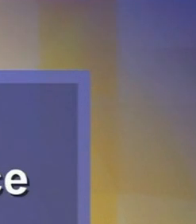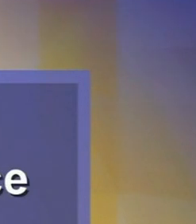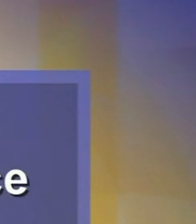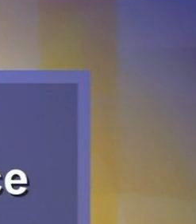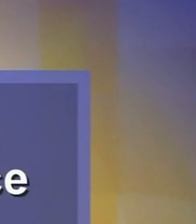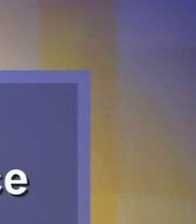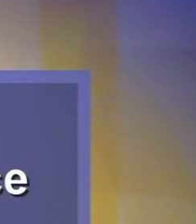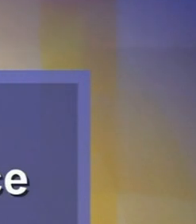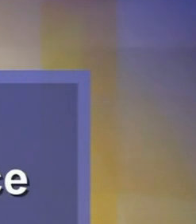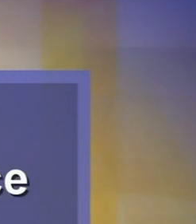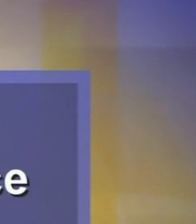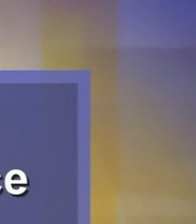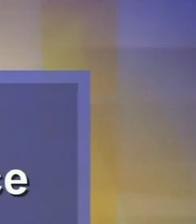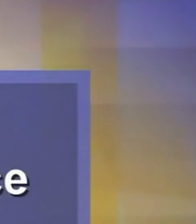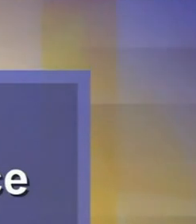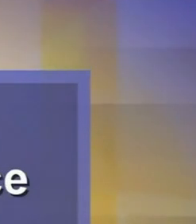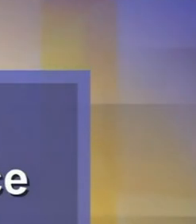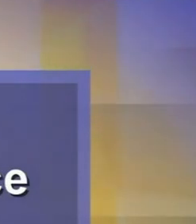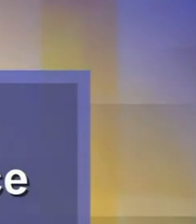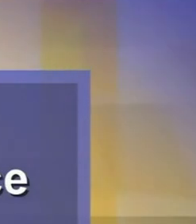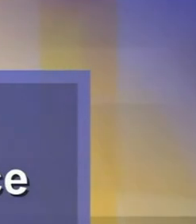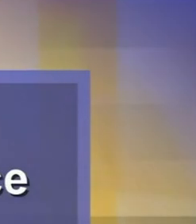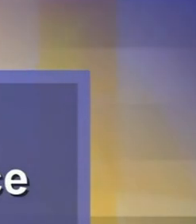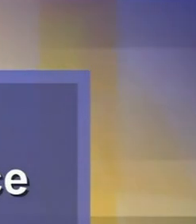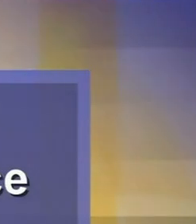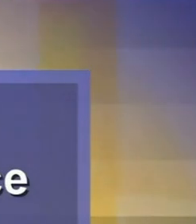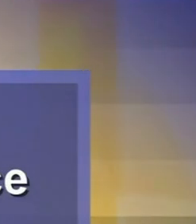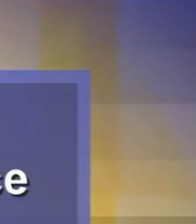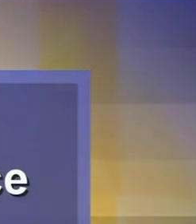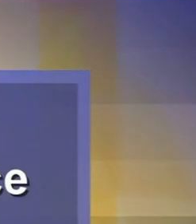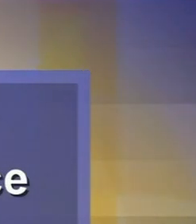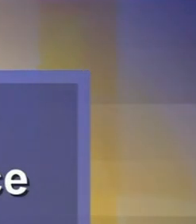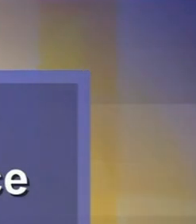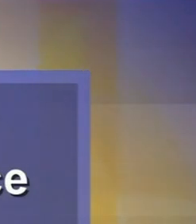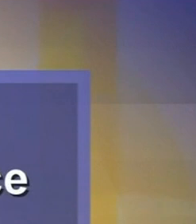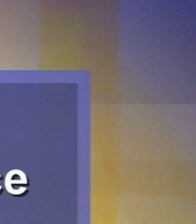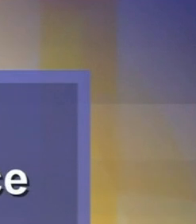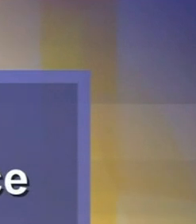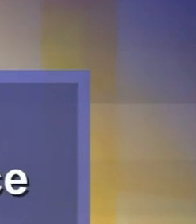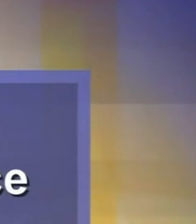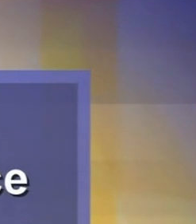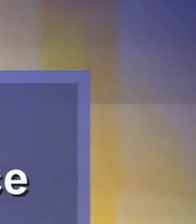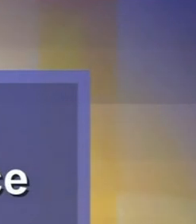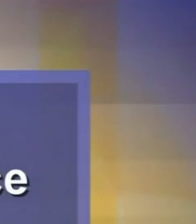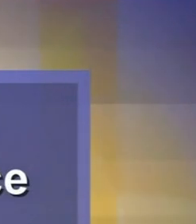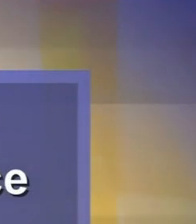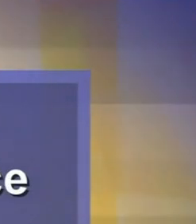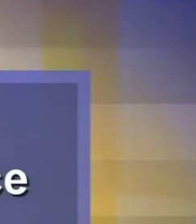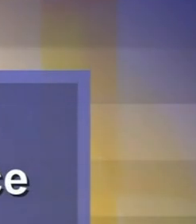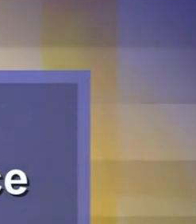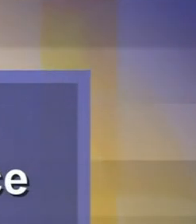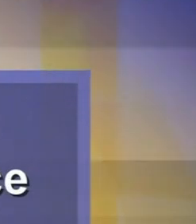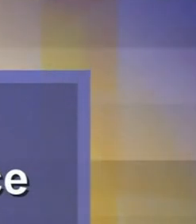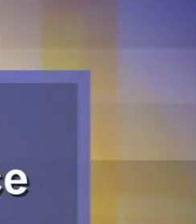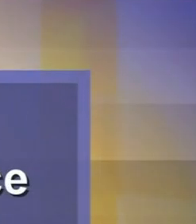Hancock County, Lewisport today, Doll Tile, which makes floor coverings.